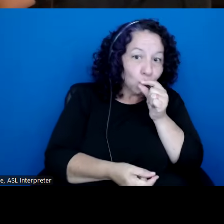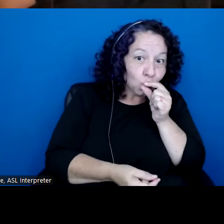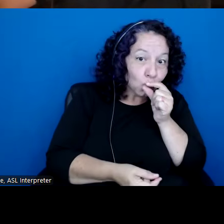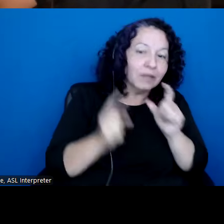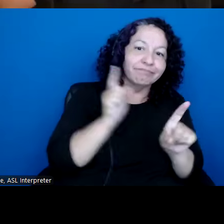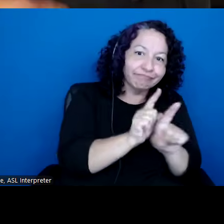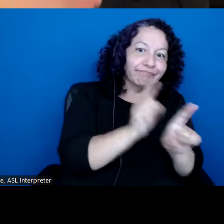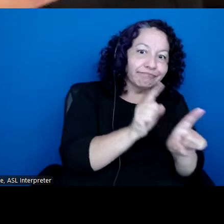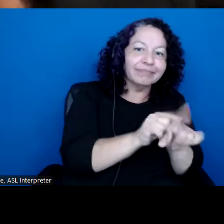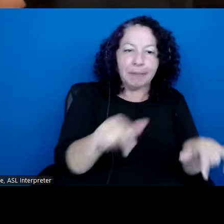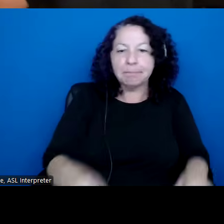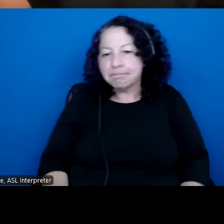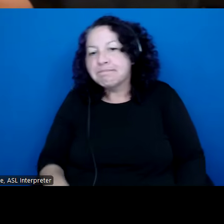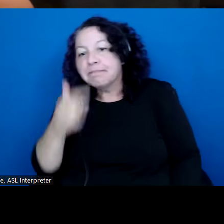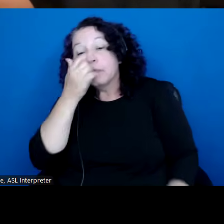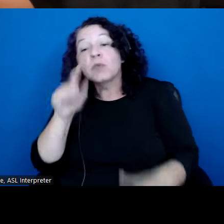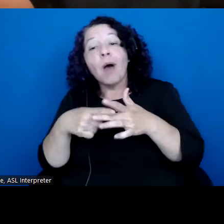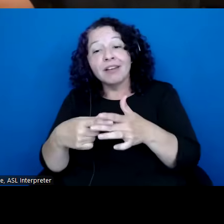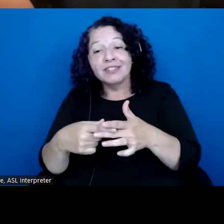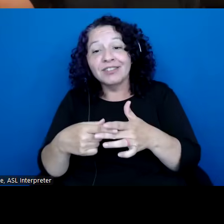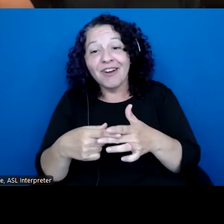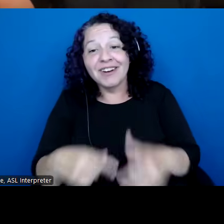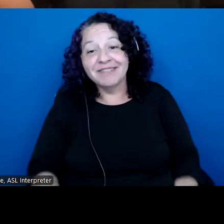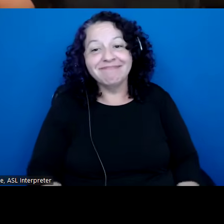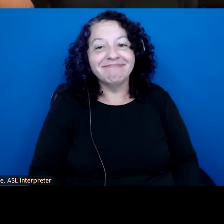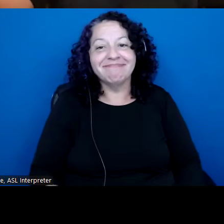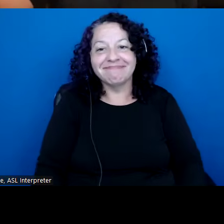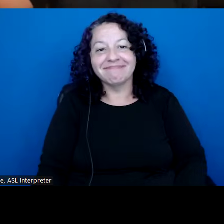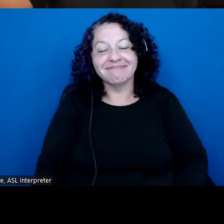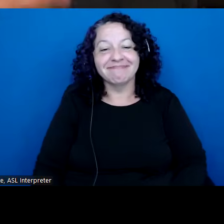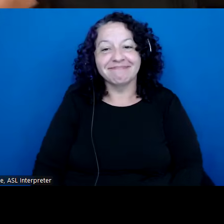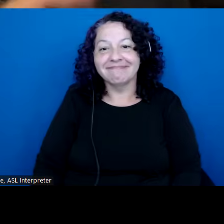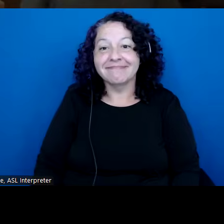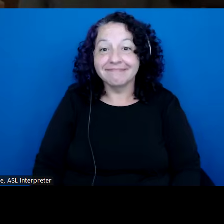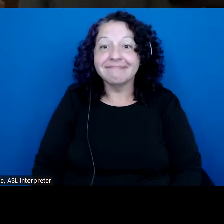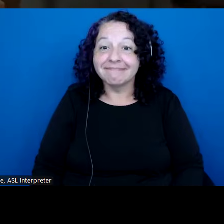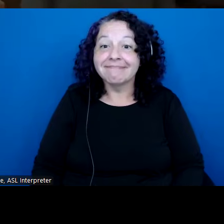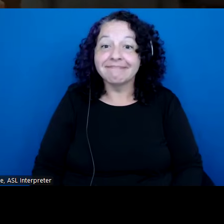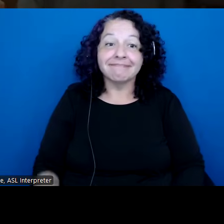So I start out just a second. Yeah.